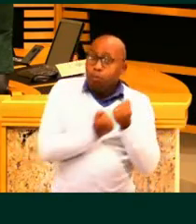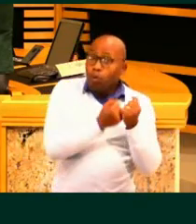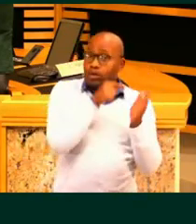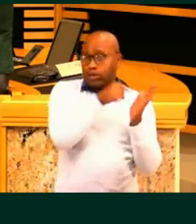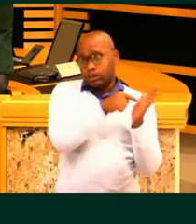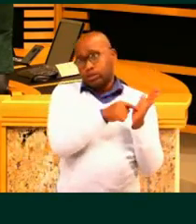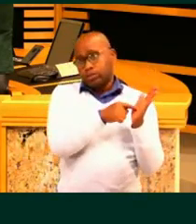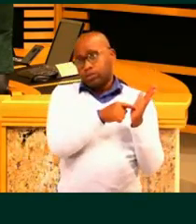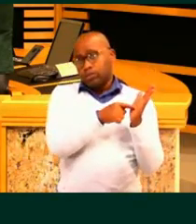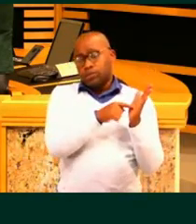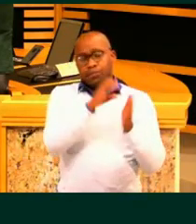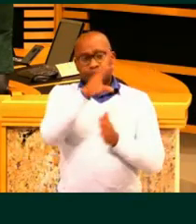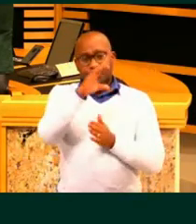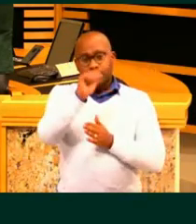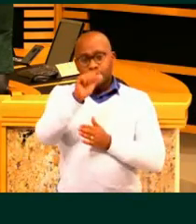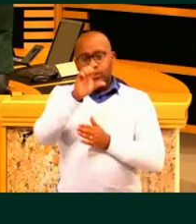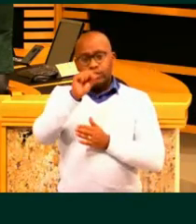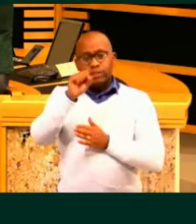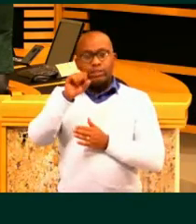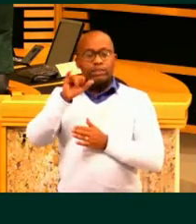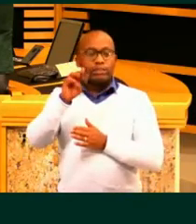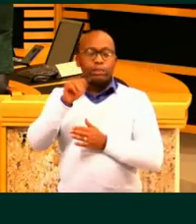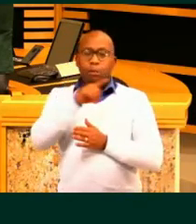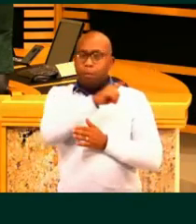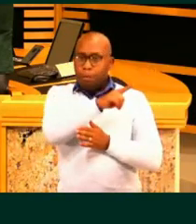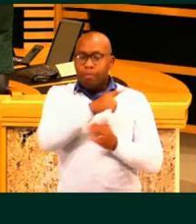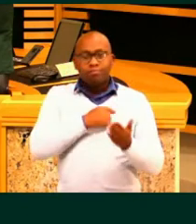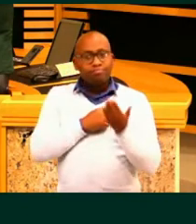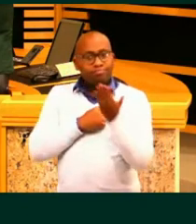by by honorable kasim and honorable